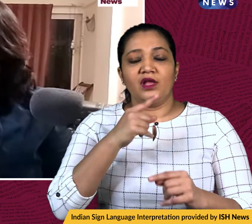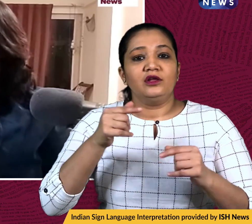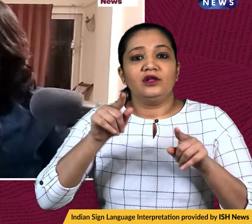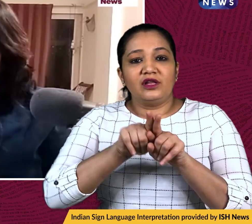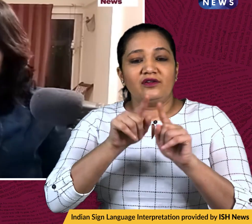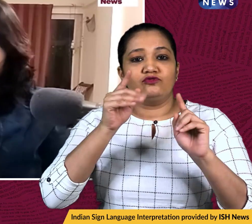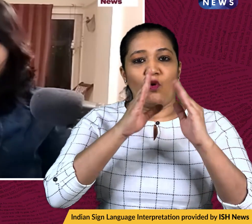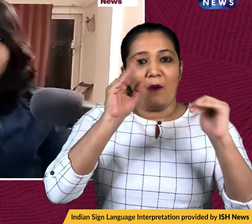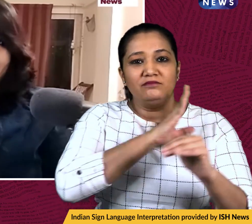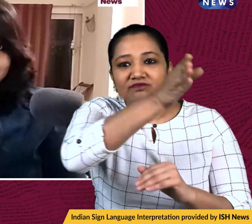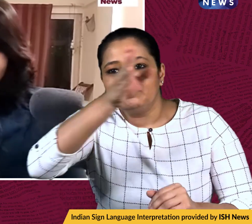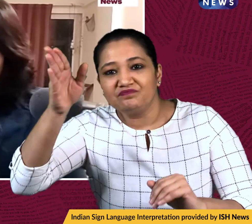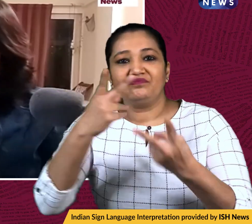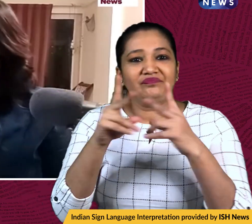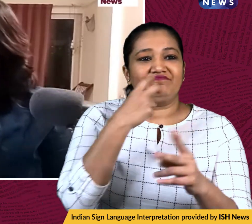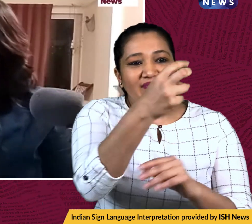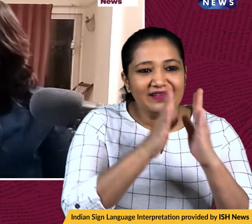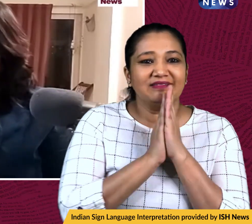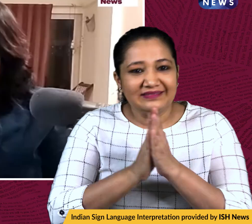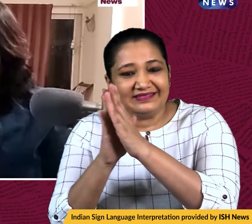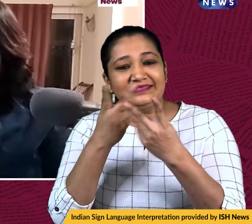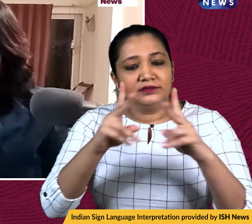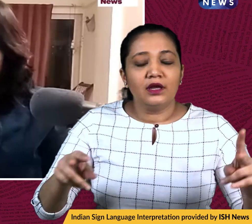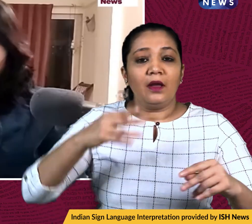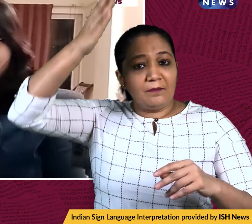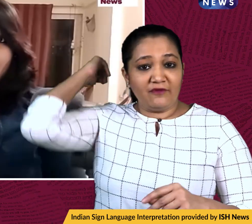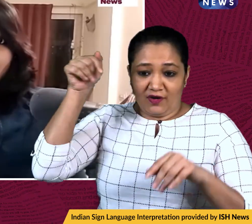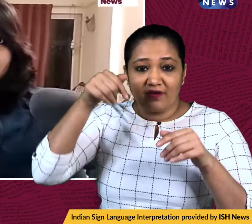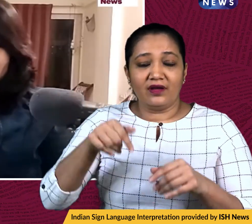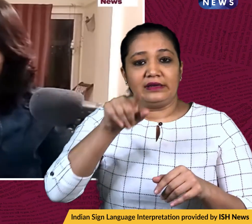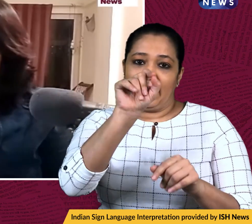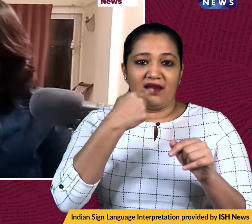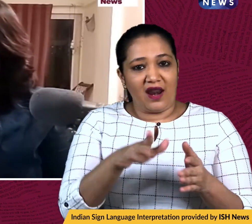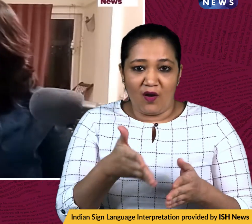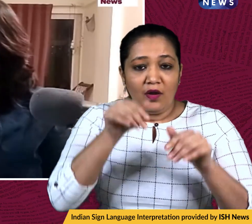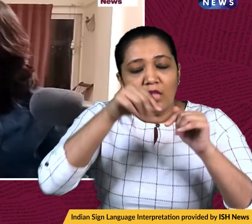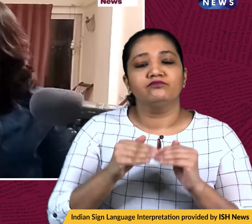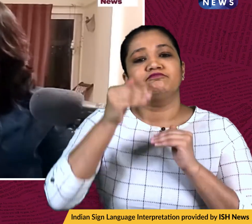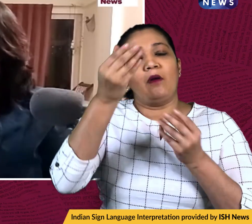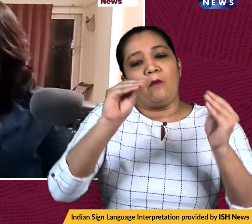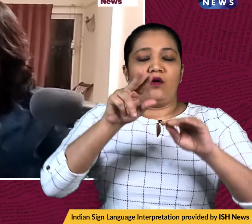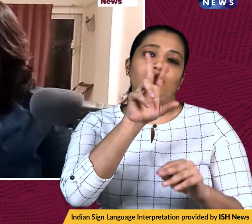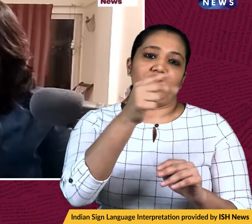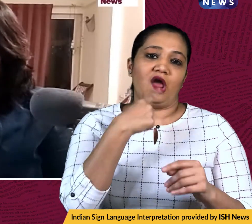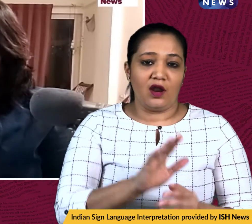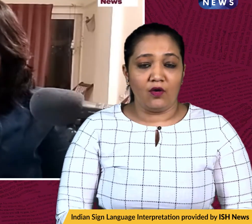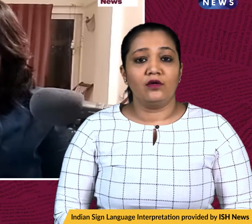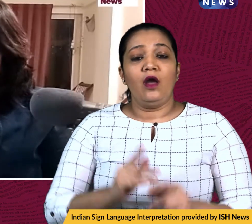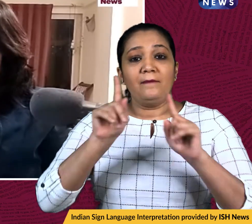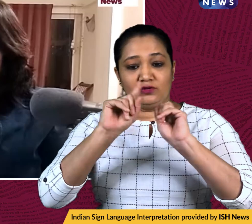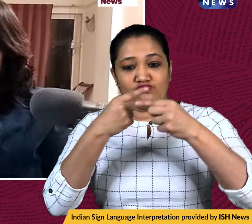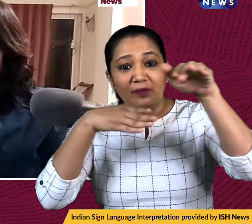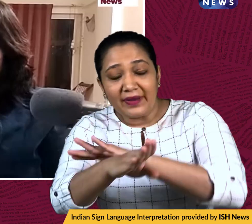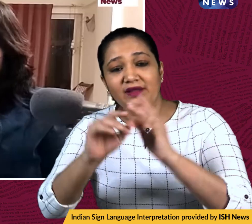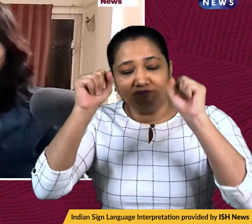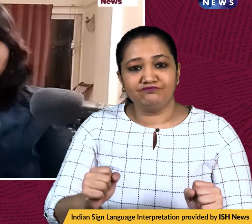upper limit for door-to-door campaigns to 20 people instead of the current 10. And also enhanced the cap on indoor meetings